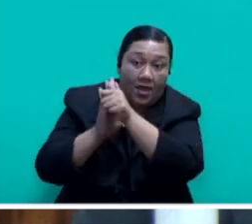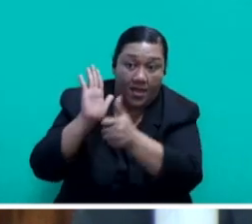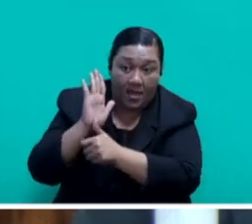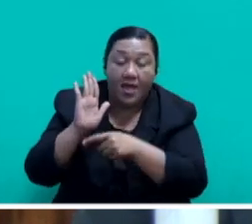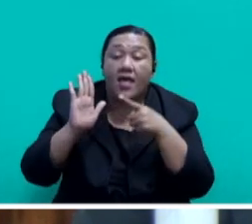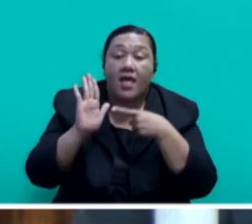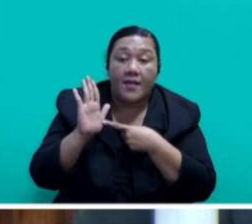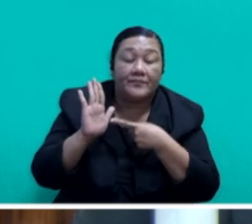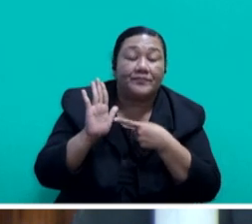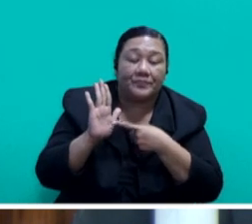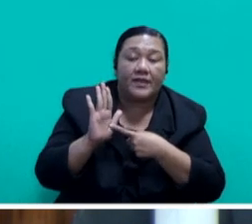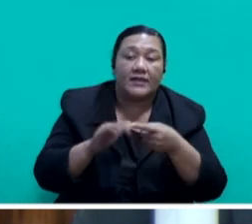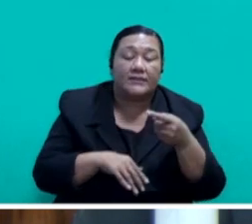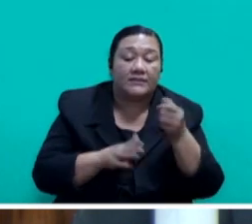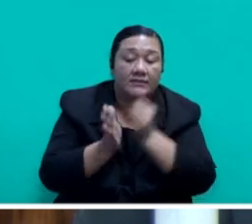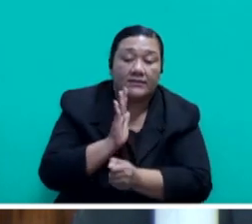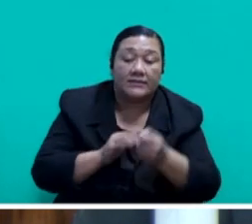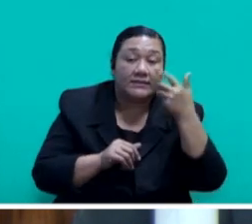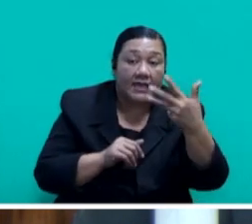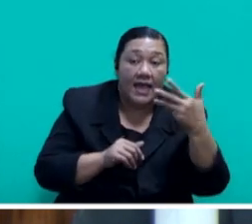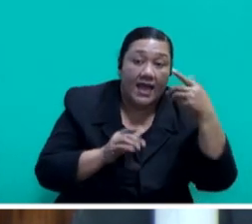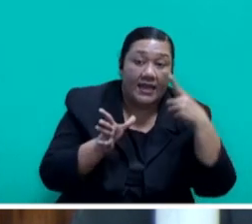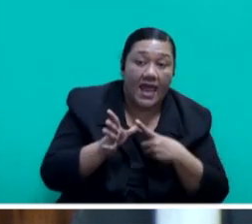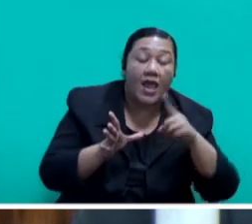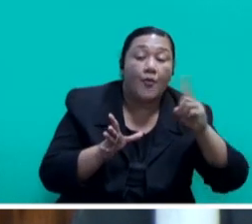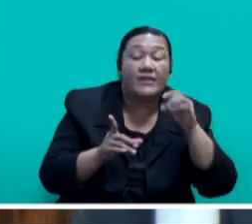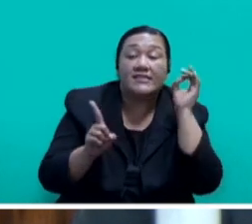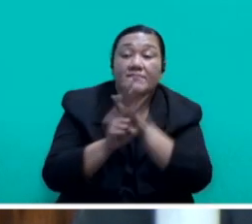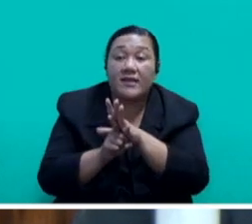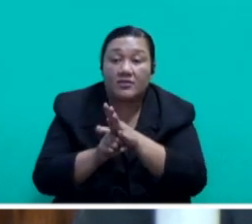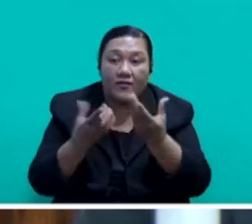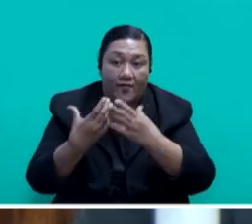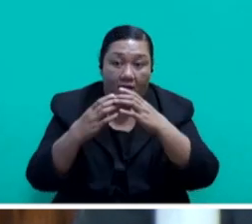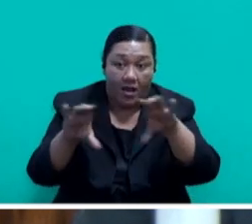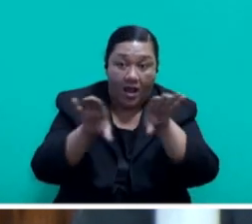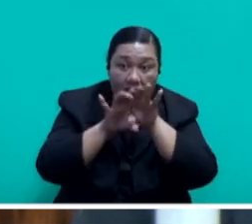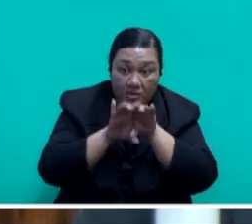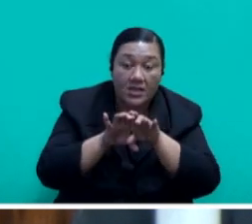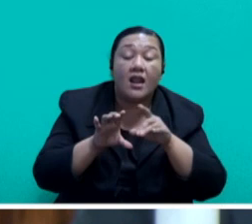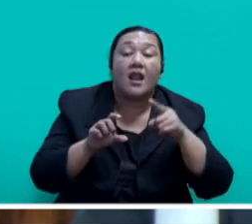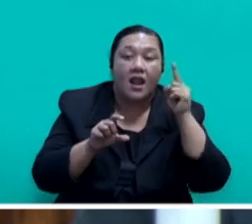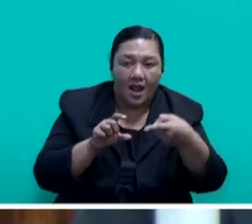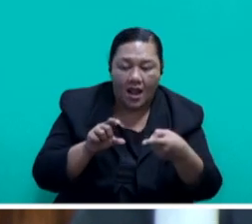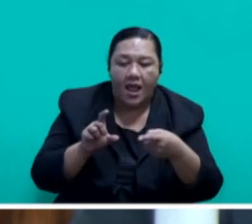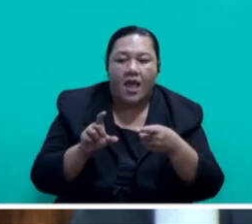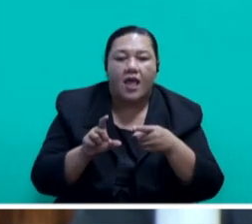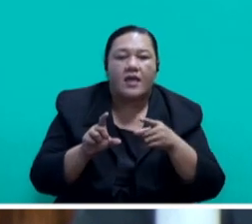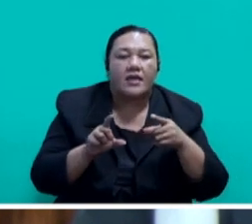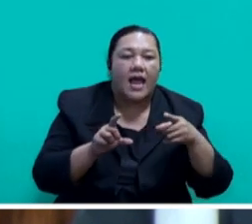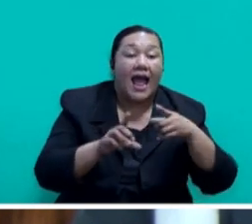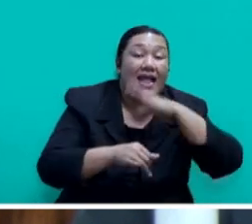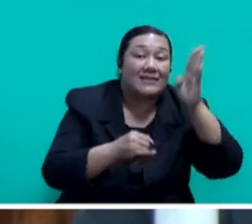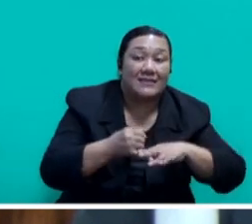9A, special administrators may perform the function of the council until the election date is determined by